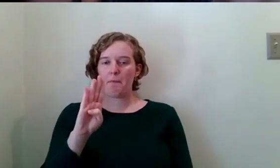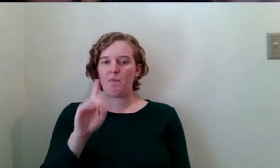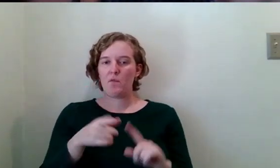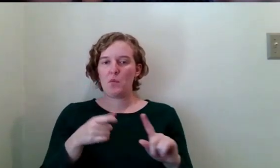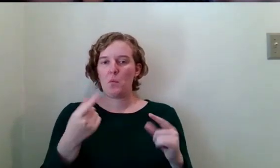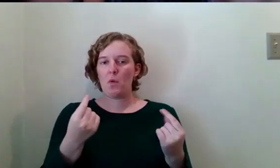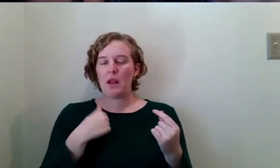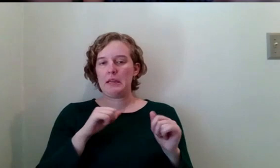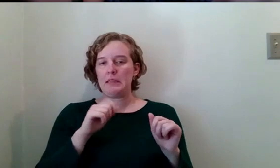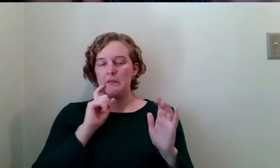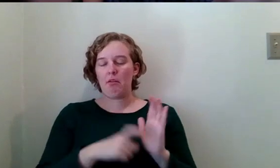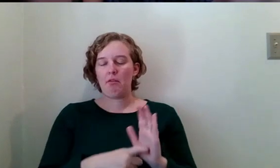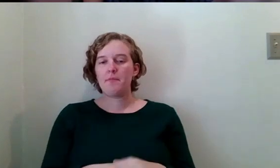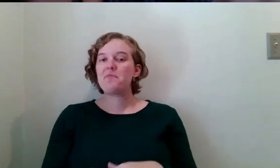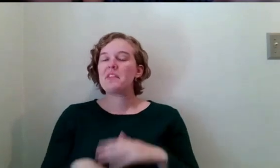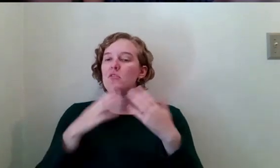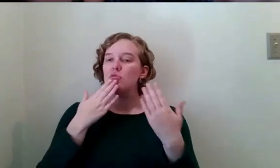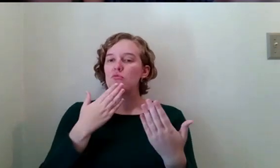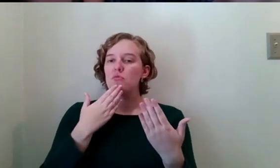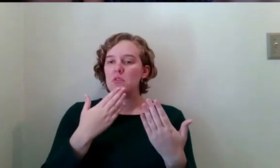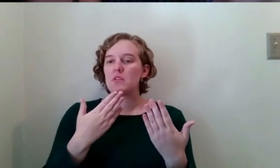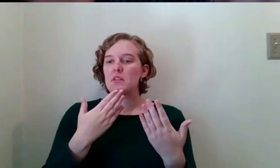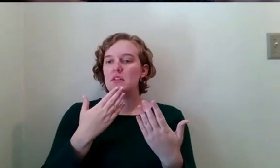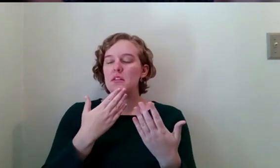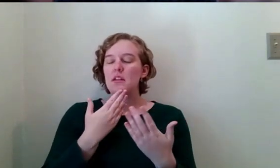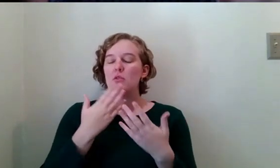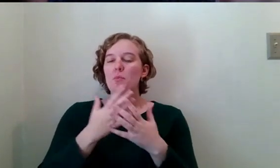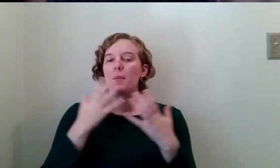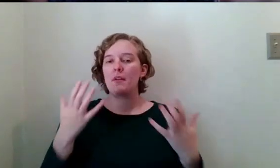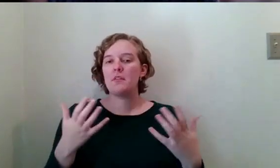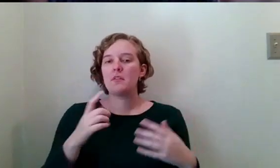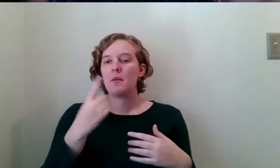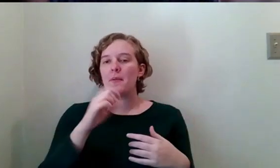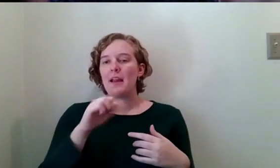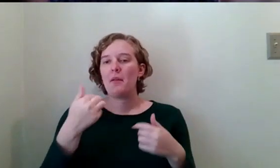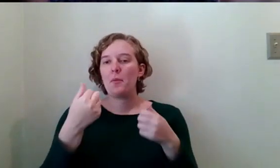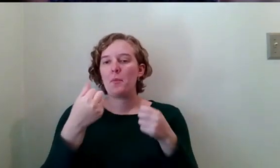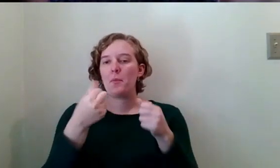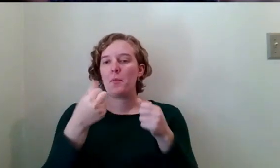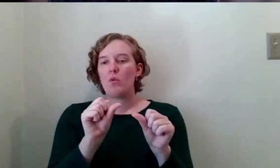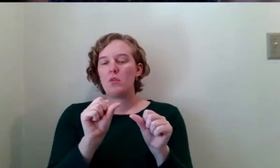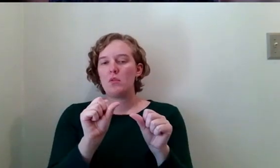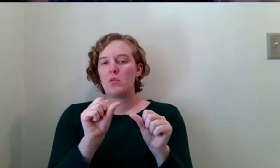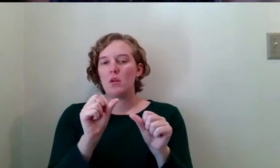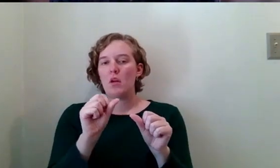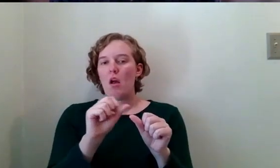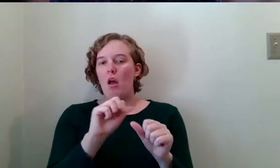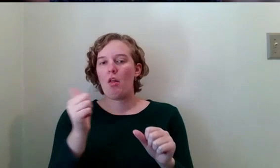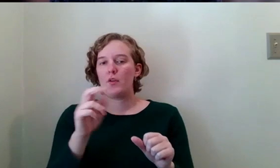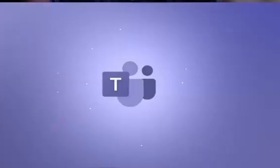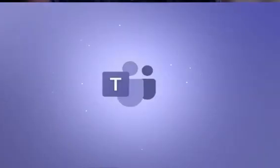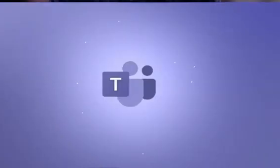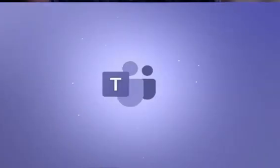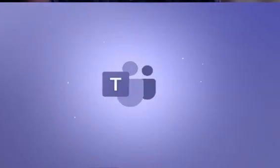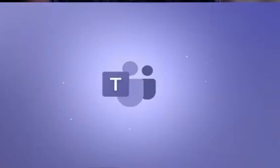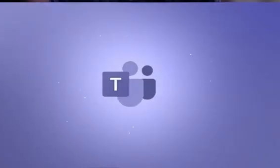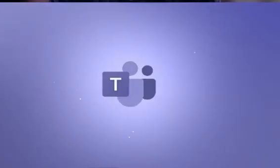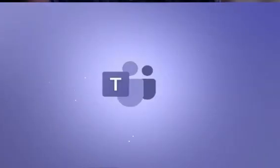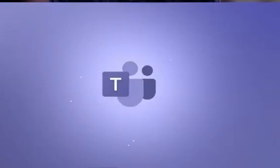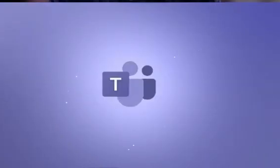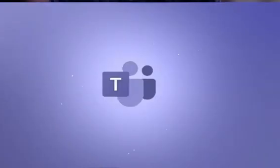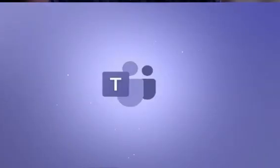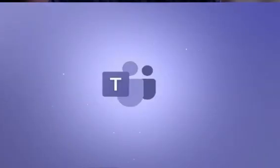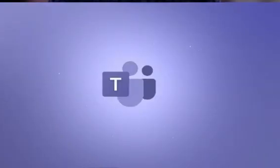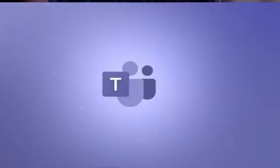Great. Okay. Thanks very much, Stefik. Someone else posted another URL for additional context if anyone would